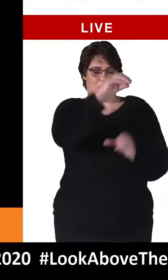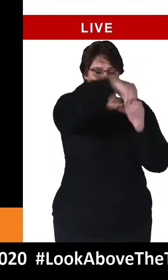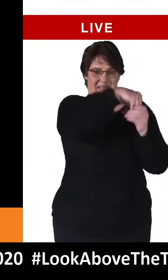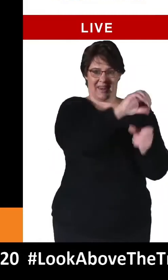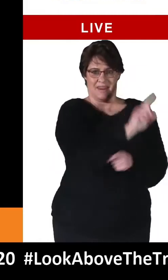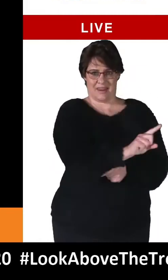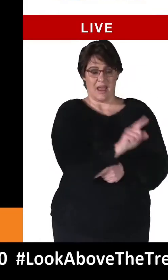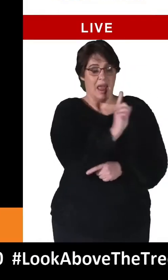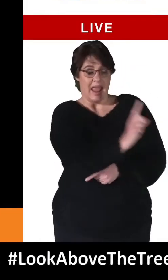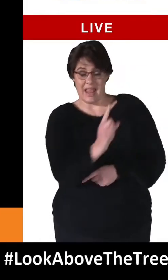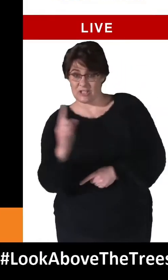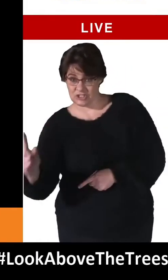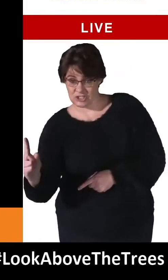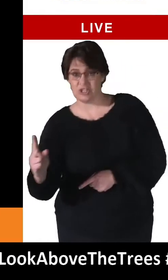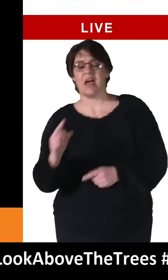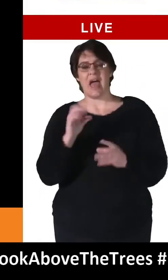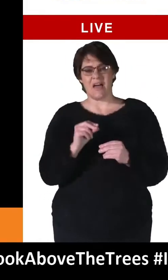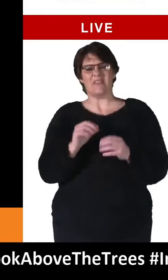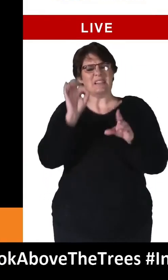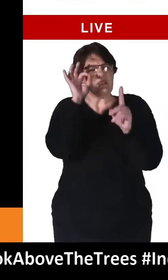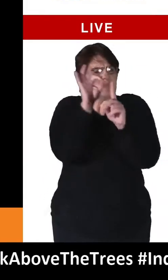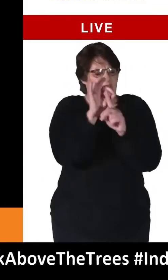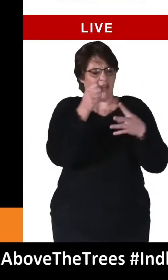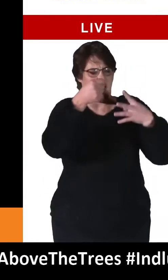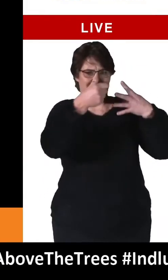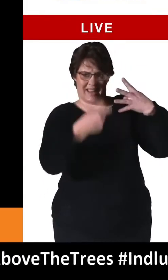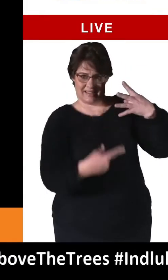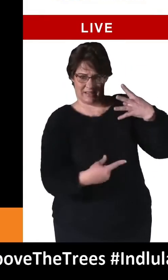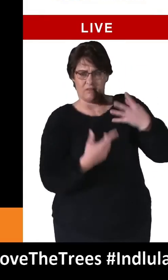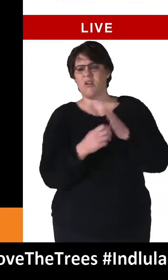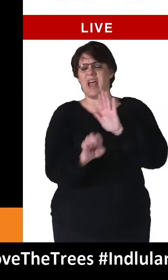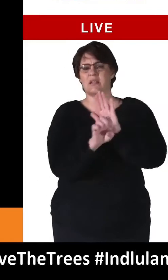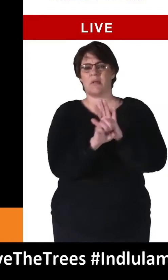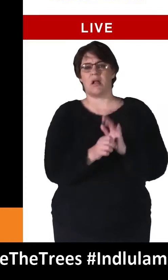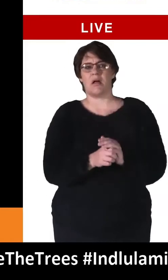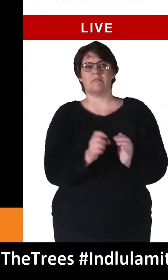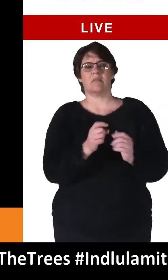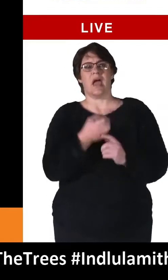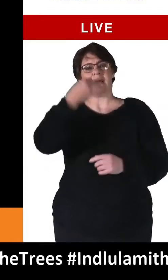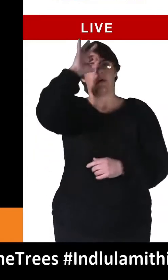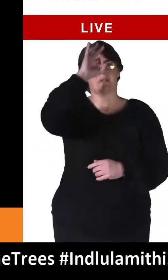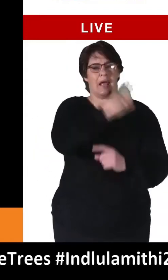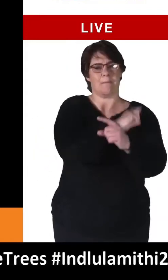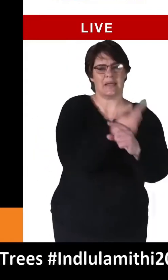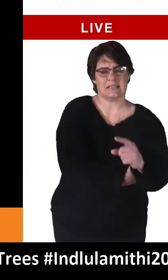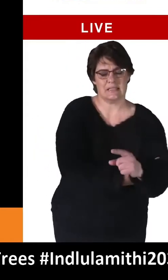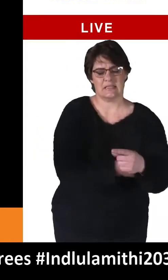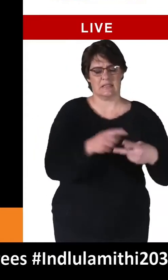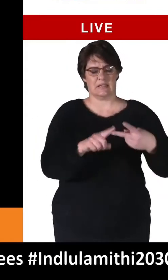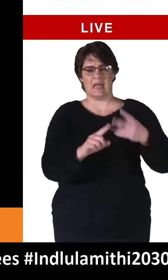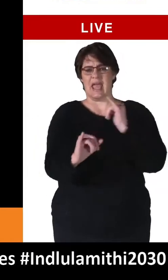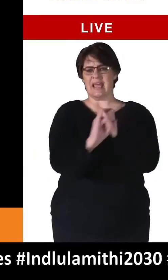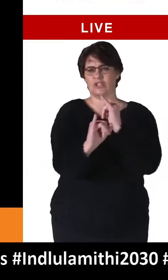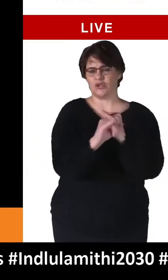within each dimension, there are specific indicators. So as an example, under state capacity within the